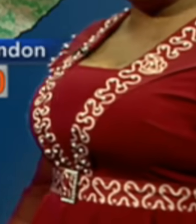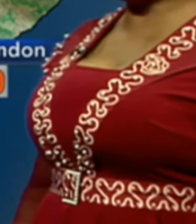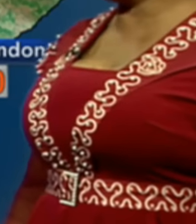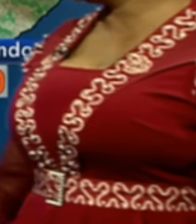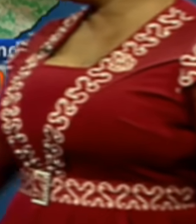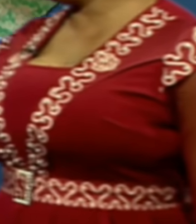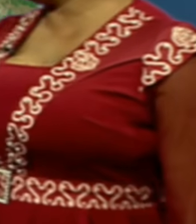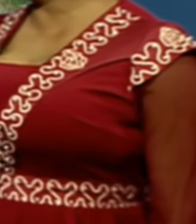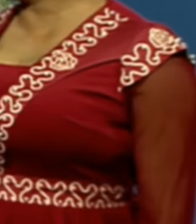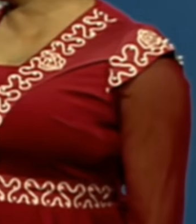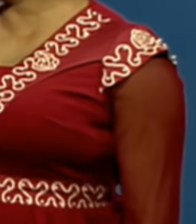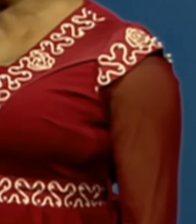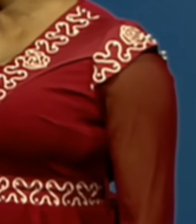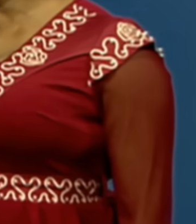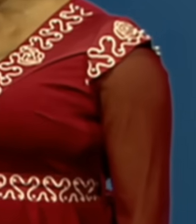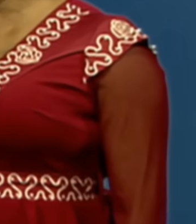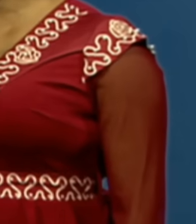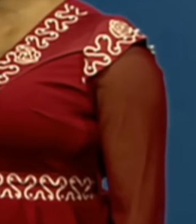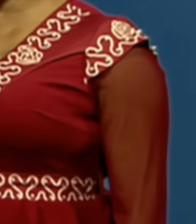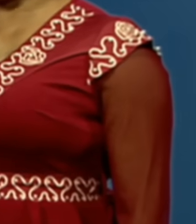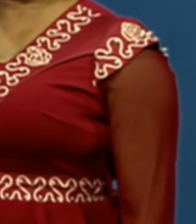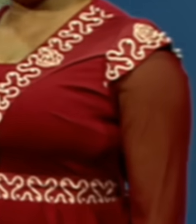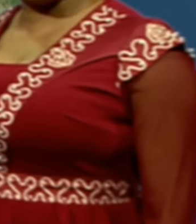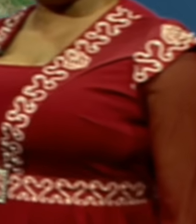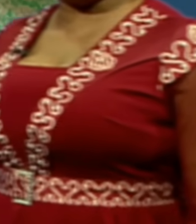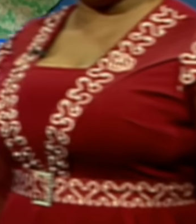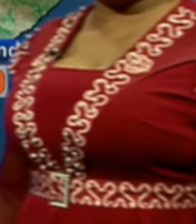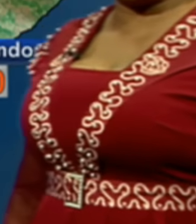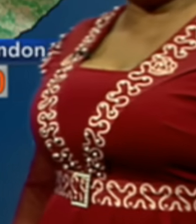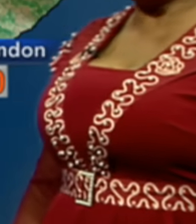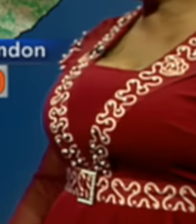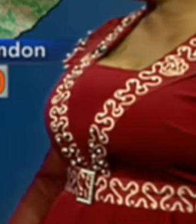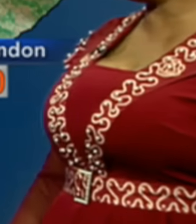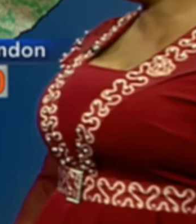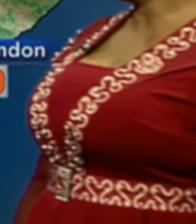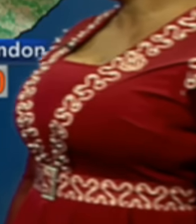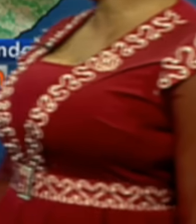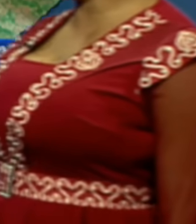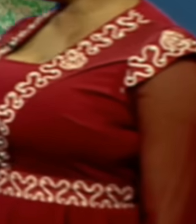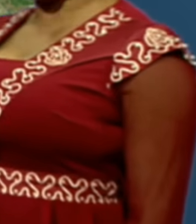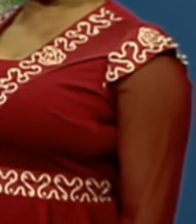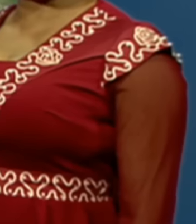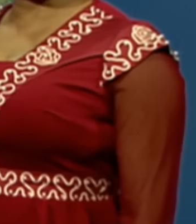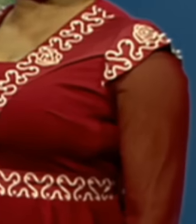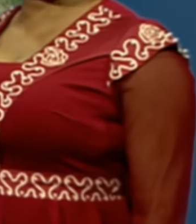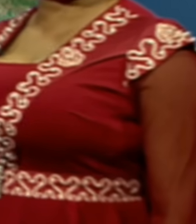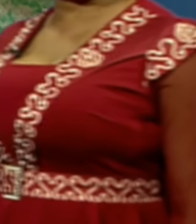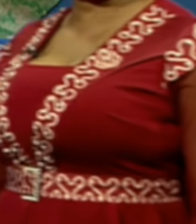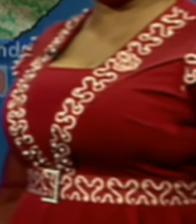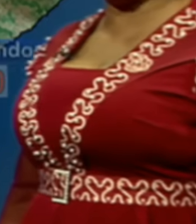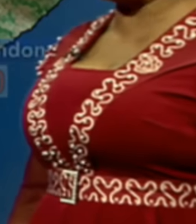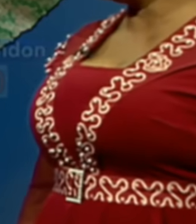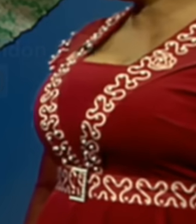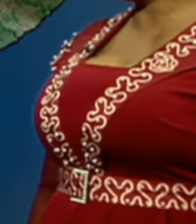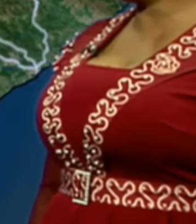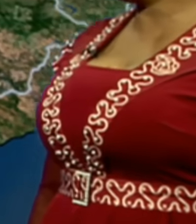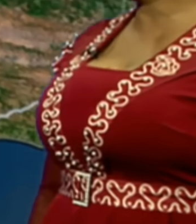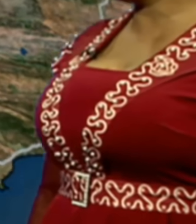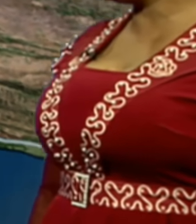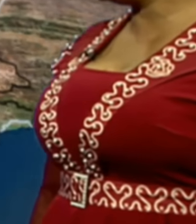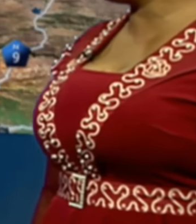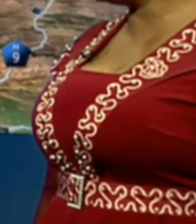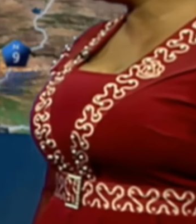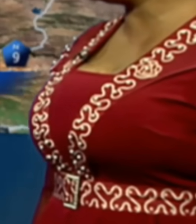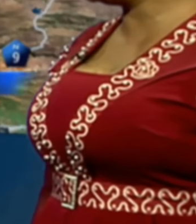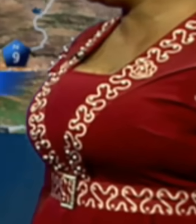le 10 re lebelela go tše dingwe jwalo dikarolo tše dintša nyang Gqeberha le gona go tla be go ntše go ruthetše opea bogareng ba naga go tla be go pipile maru ge re lebelela